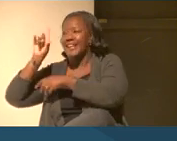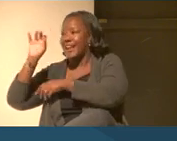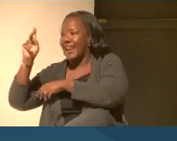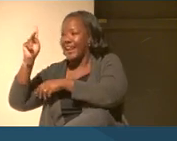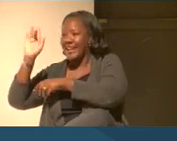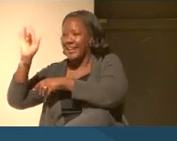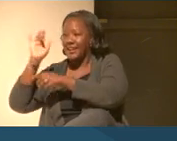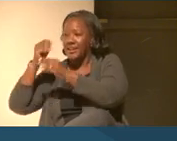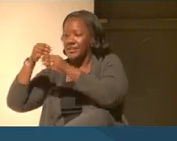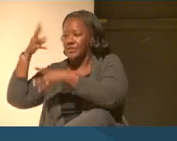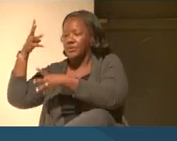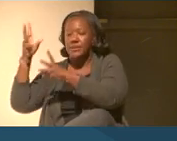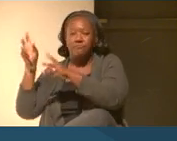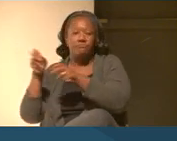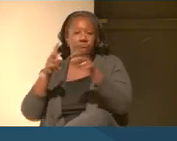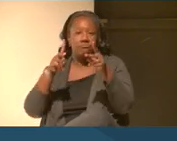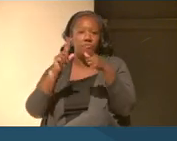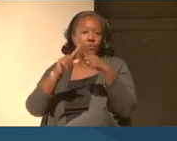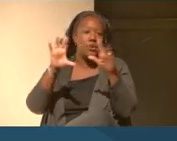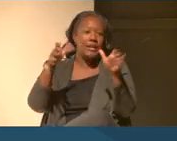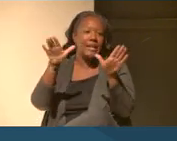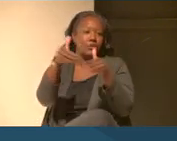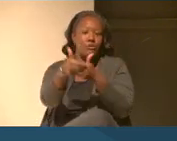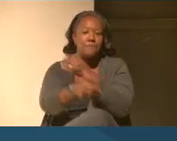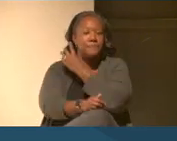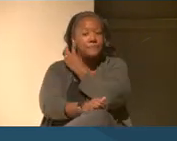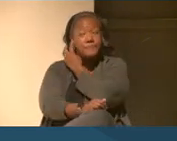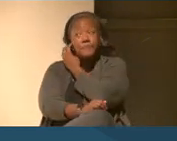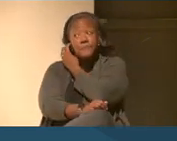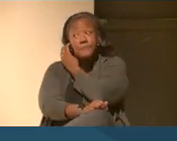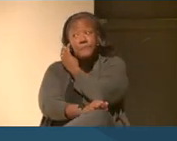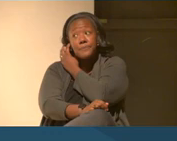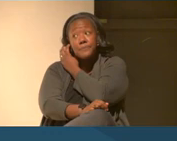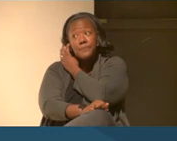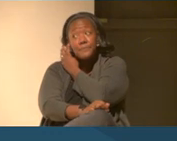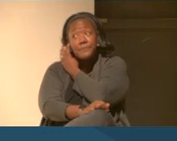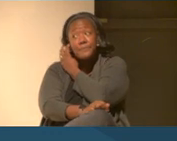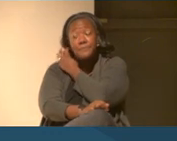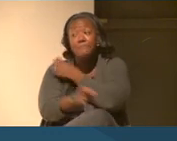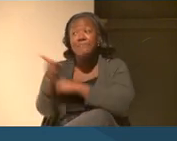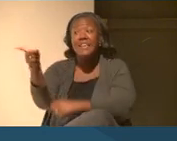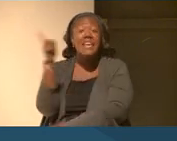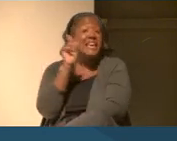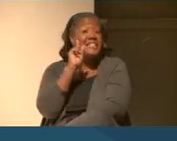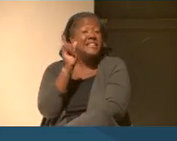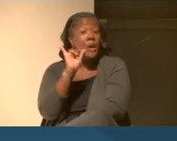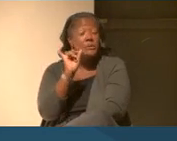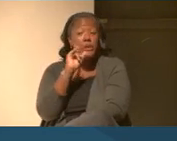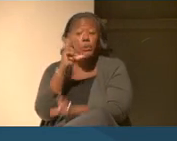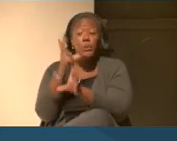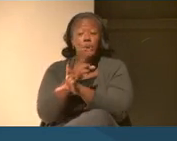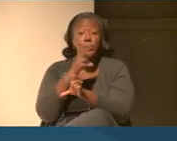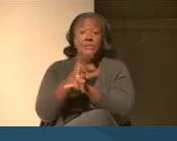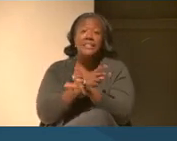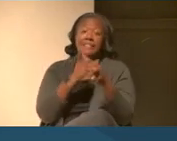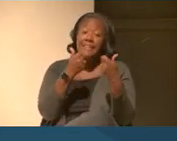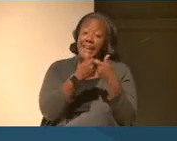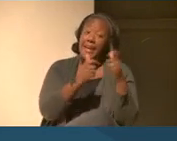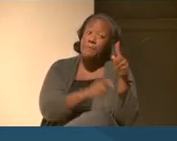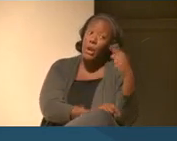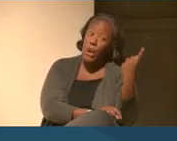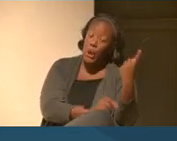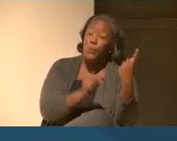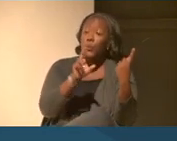classroom. Totally facilitated from there. And it sounds like, too, you can use the game just by itself, correct, but you could also use all